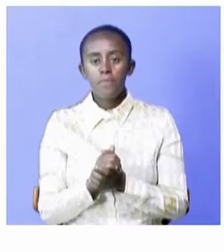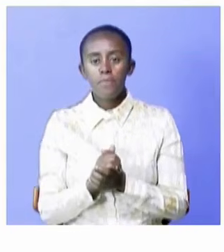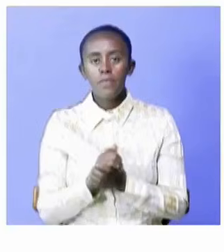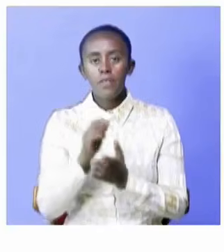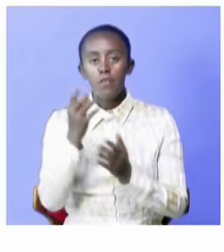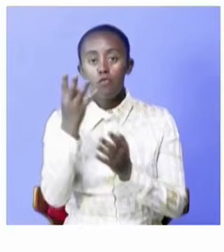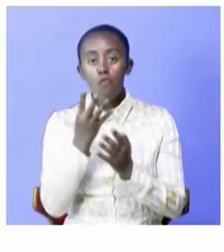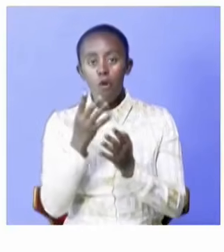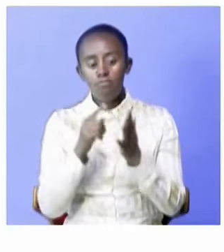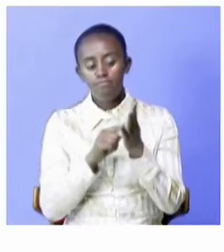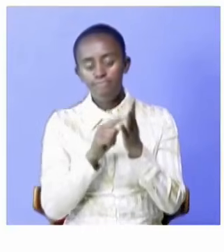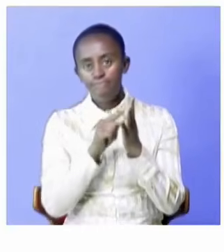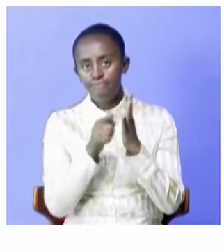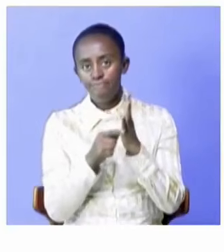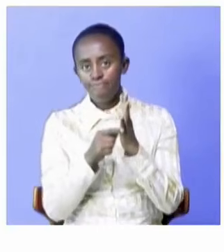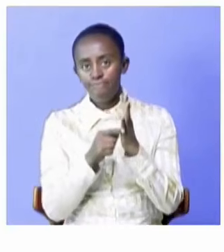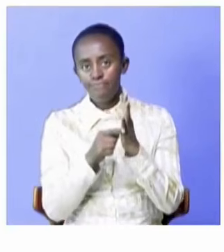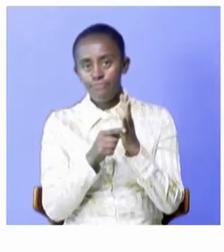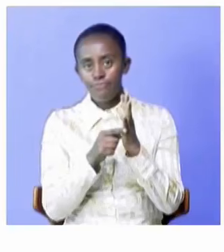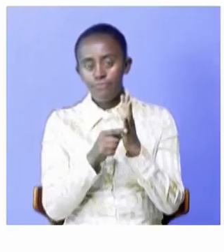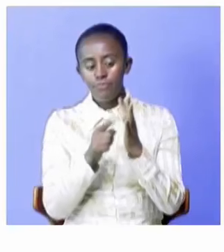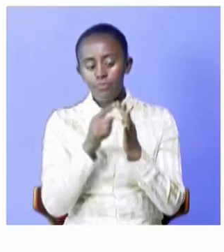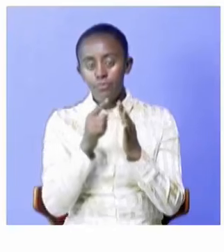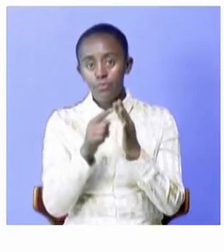the four